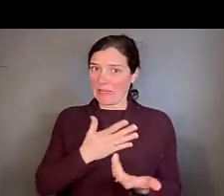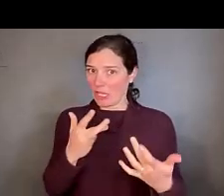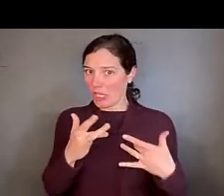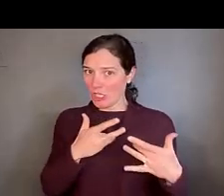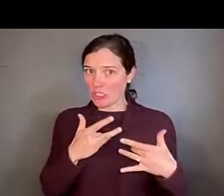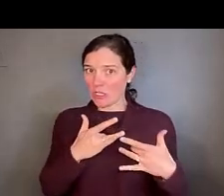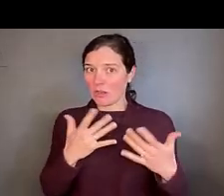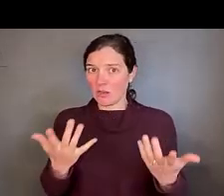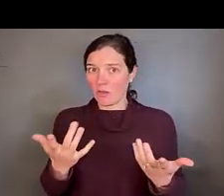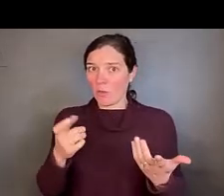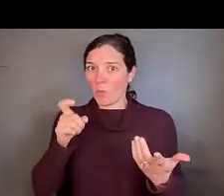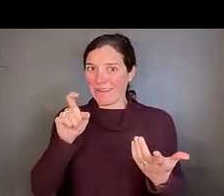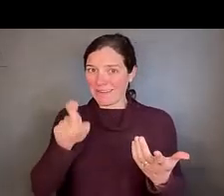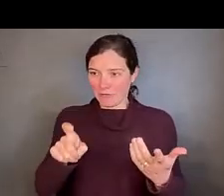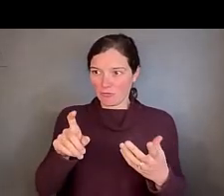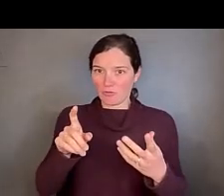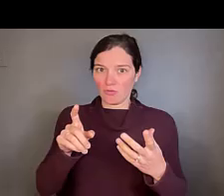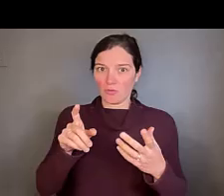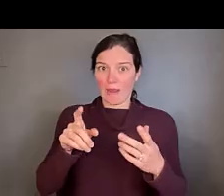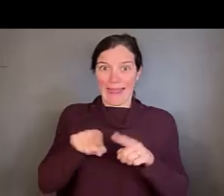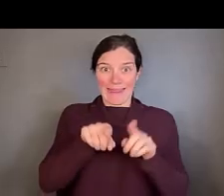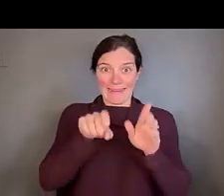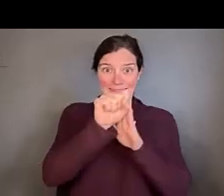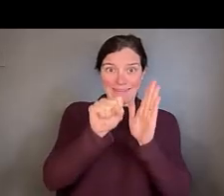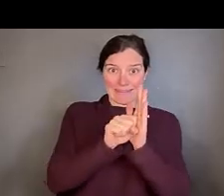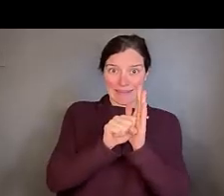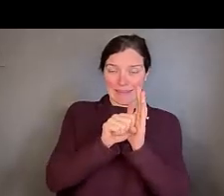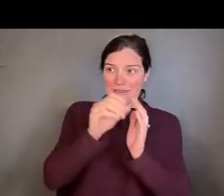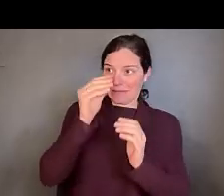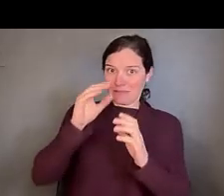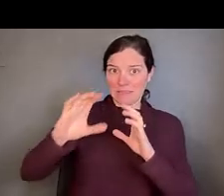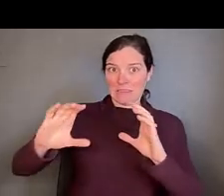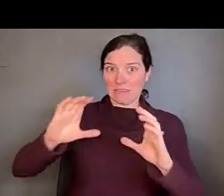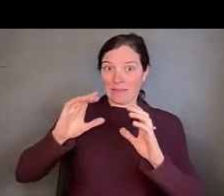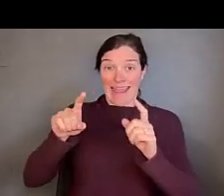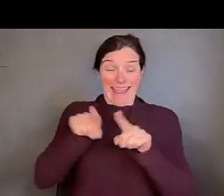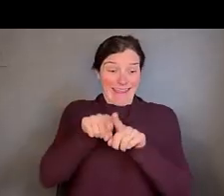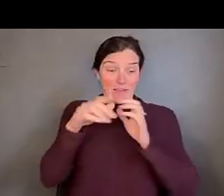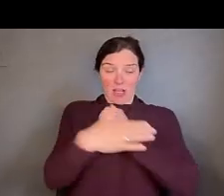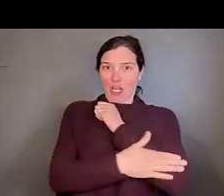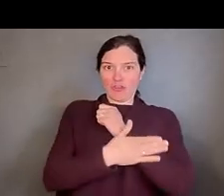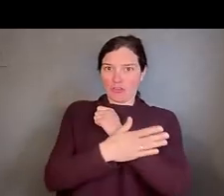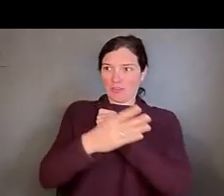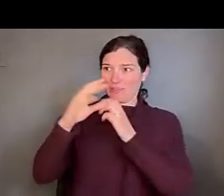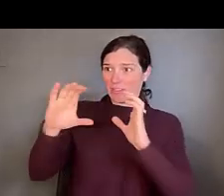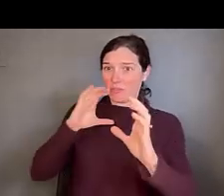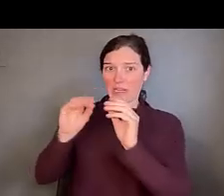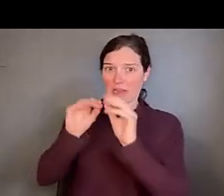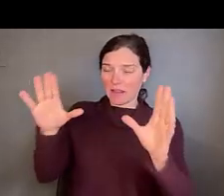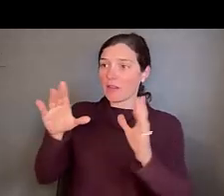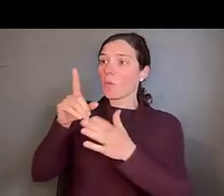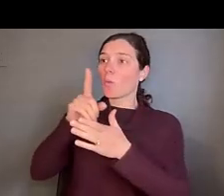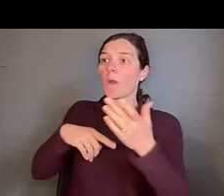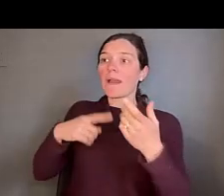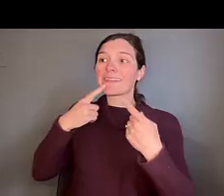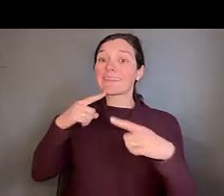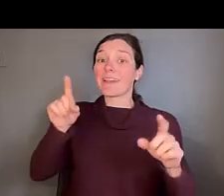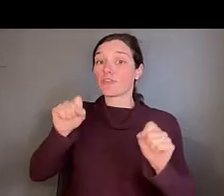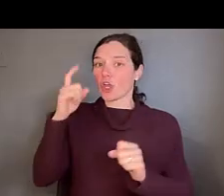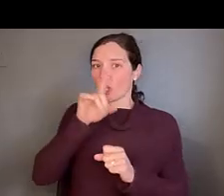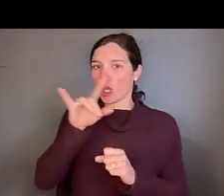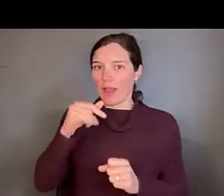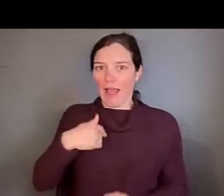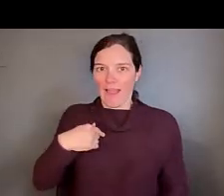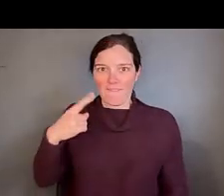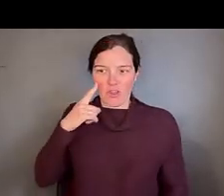is we need to articulate as a state, we need to articulate as a country, what would success look like? And I've not heard